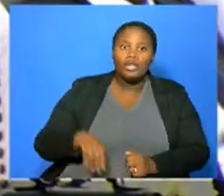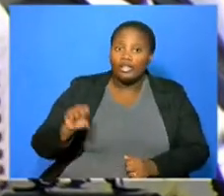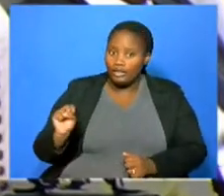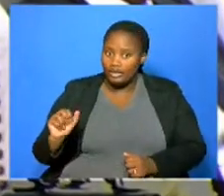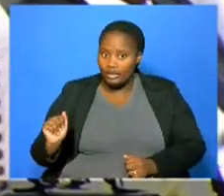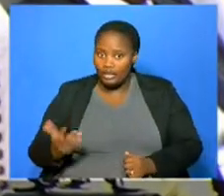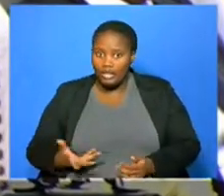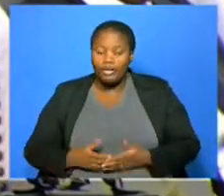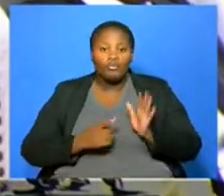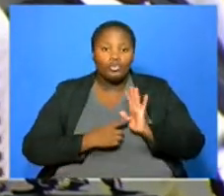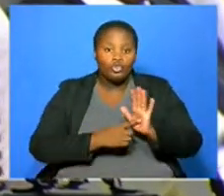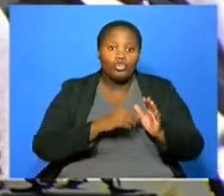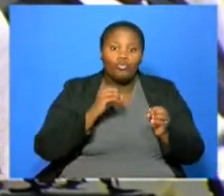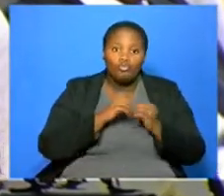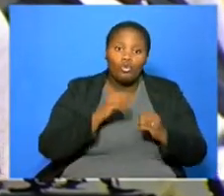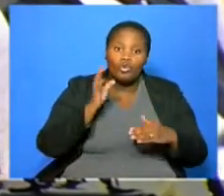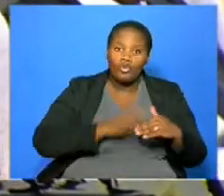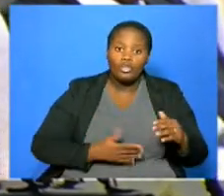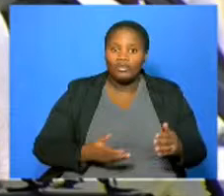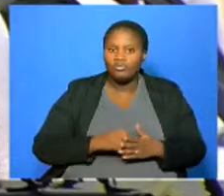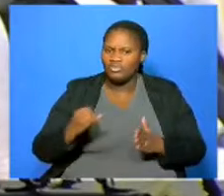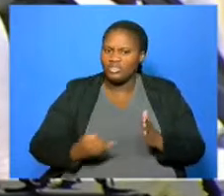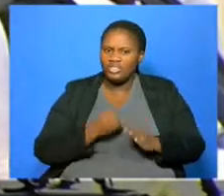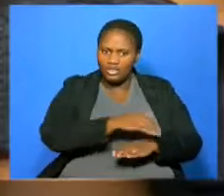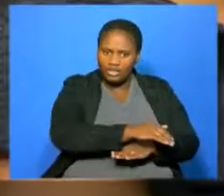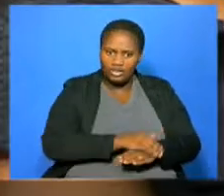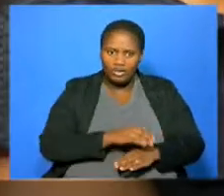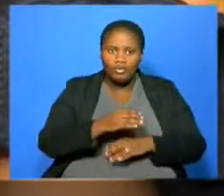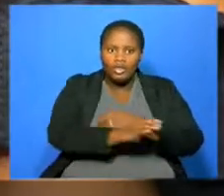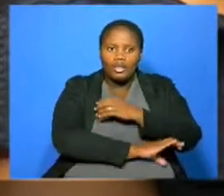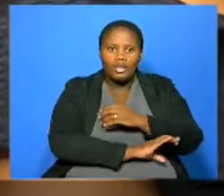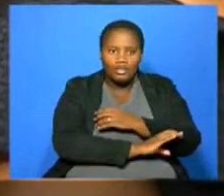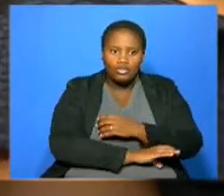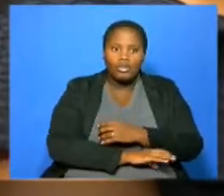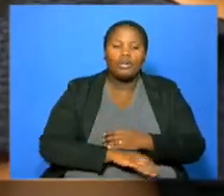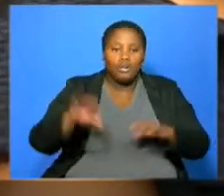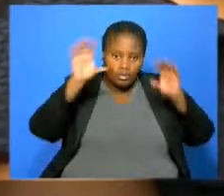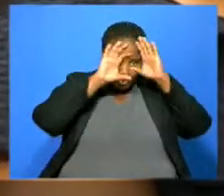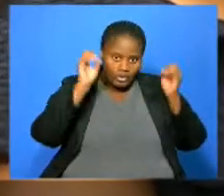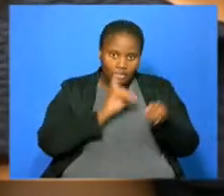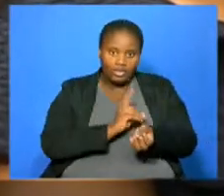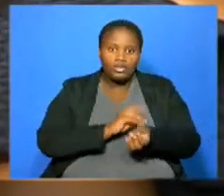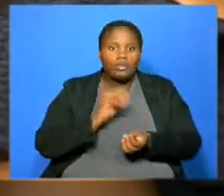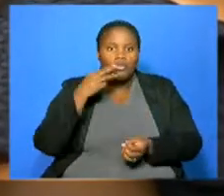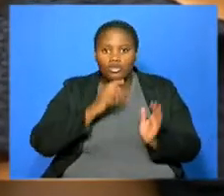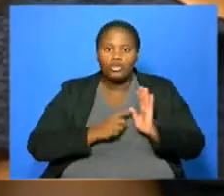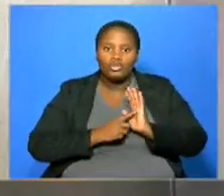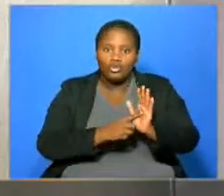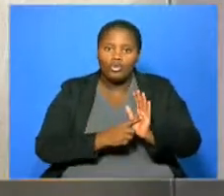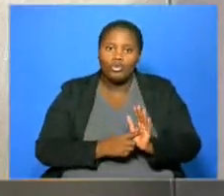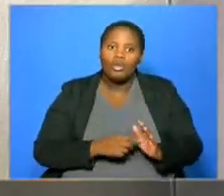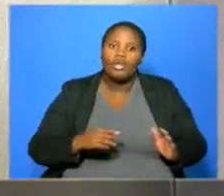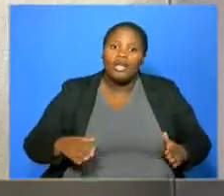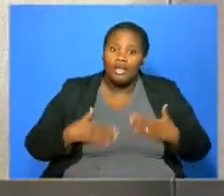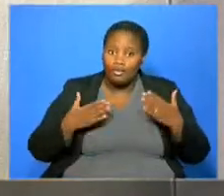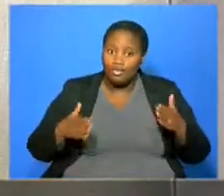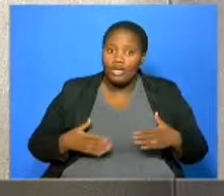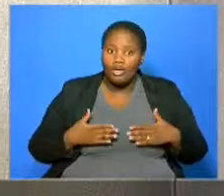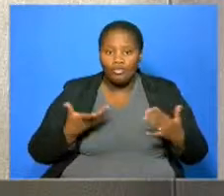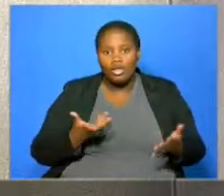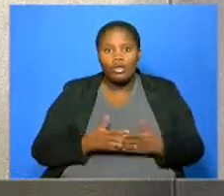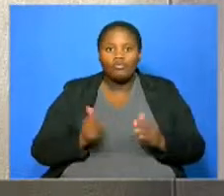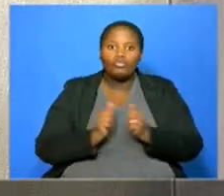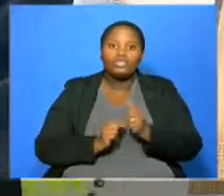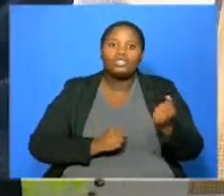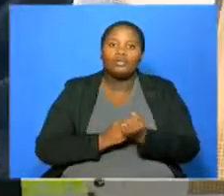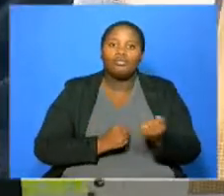to be more than just a neighbor, President Masisi expressing gratitude for the relentless support they have given the nation during